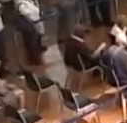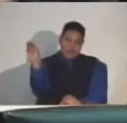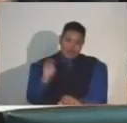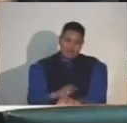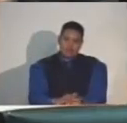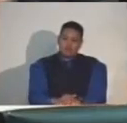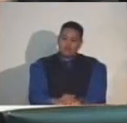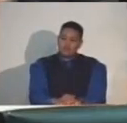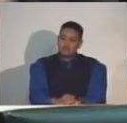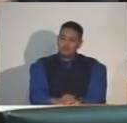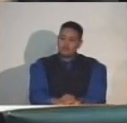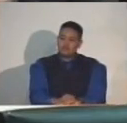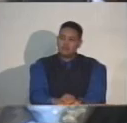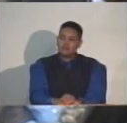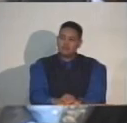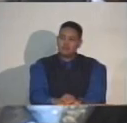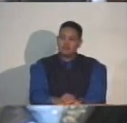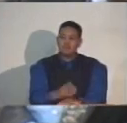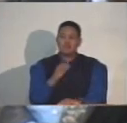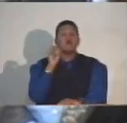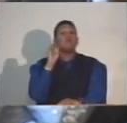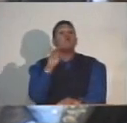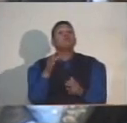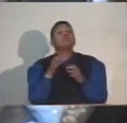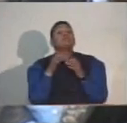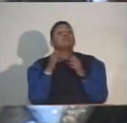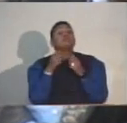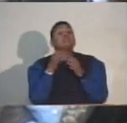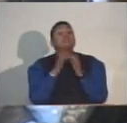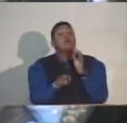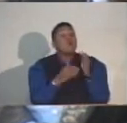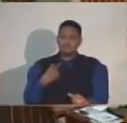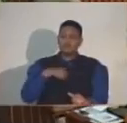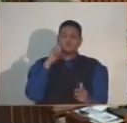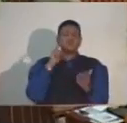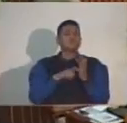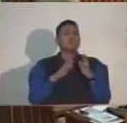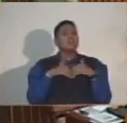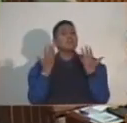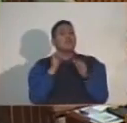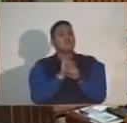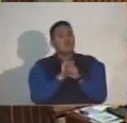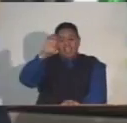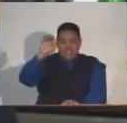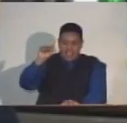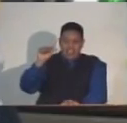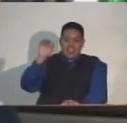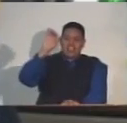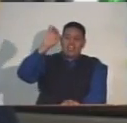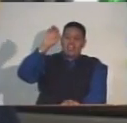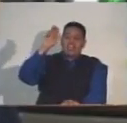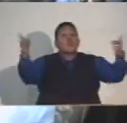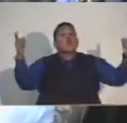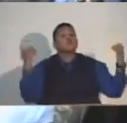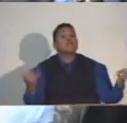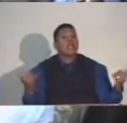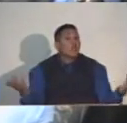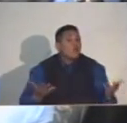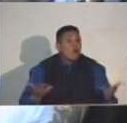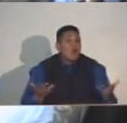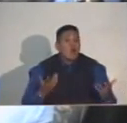way. Put simply, good tax policies promote good economic growth. That declaration led to this announcement. We